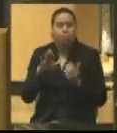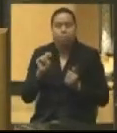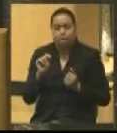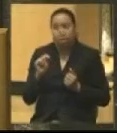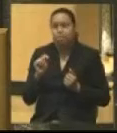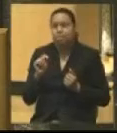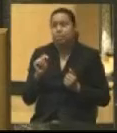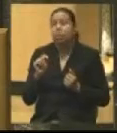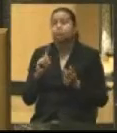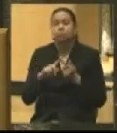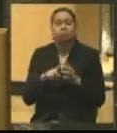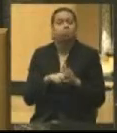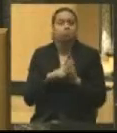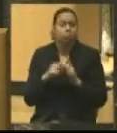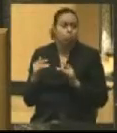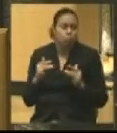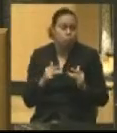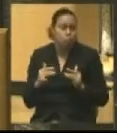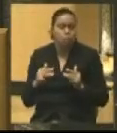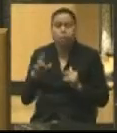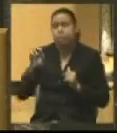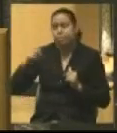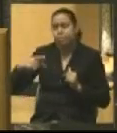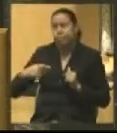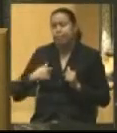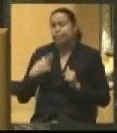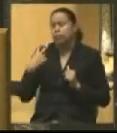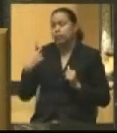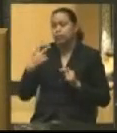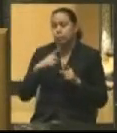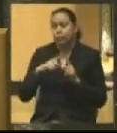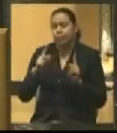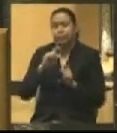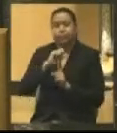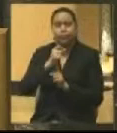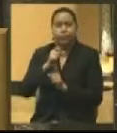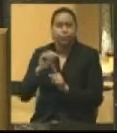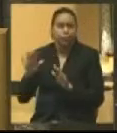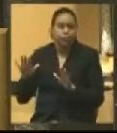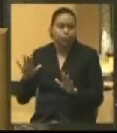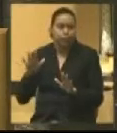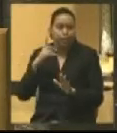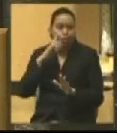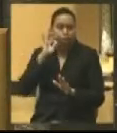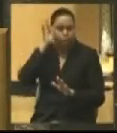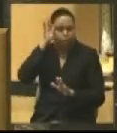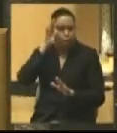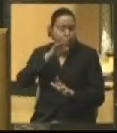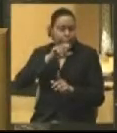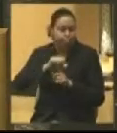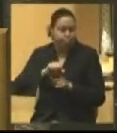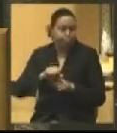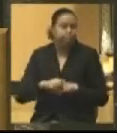they're going into the war. The Republicans have two different scenarios for a federal attack on